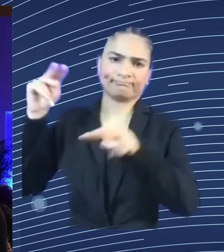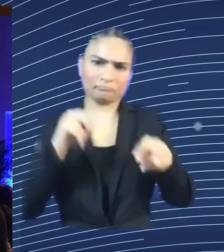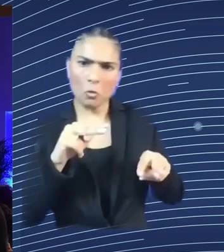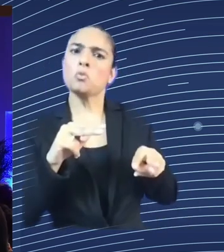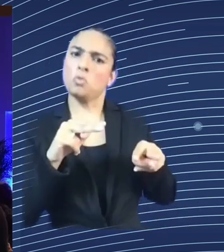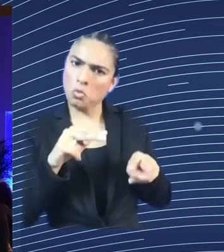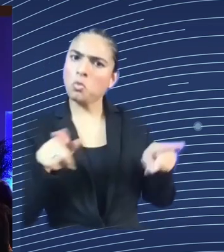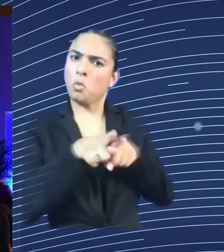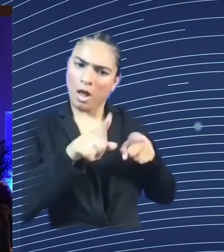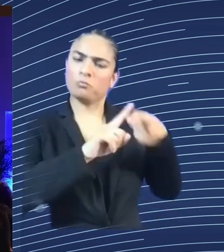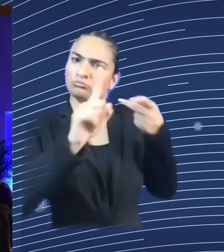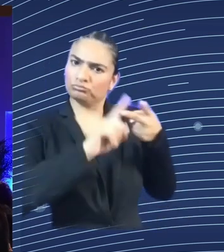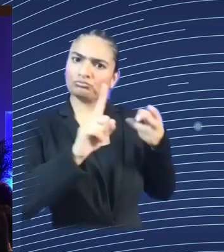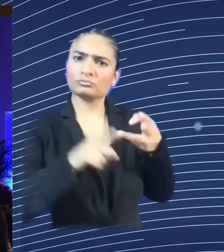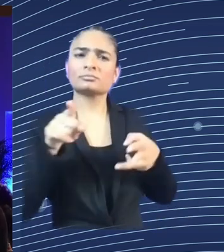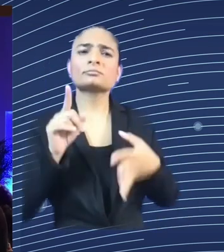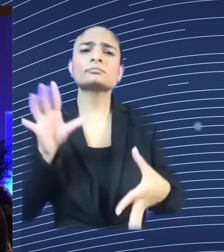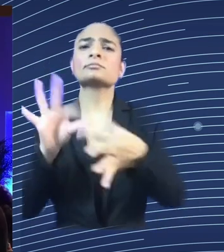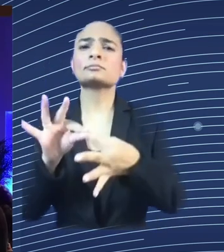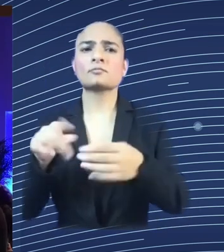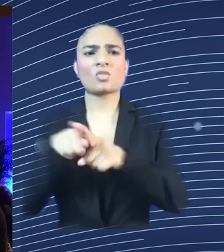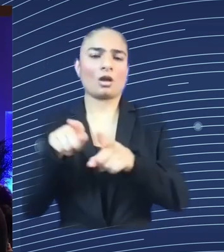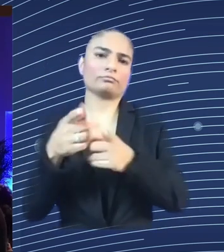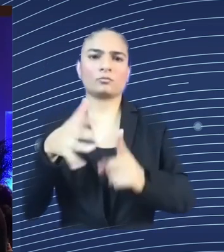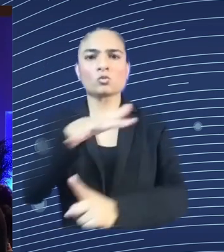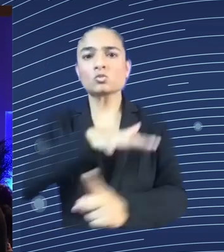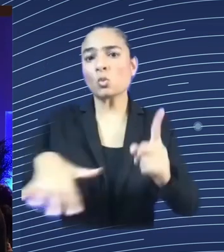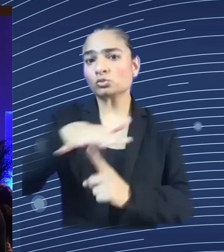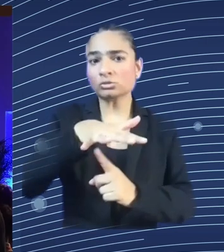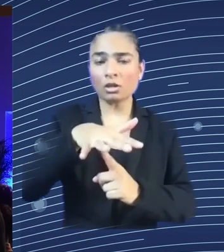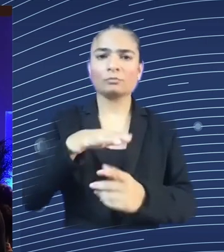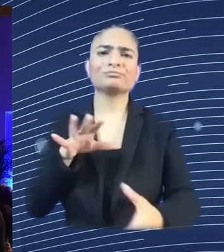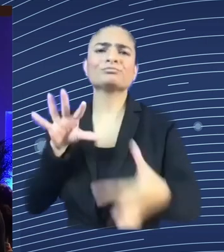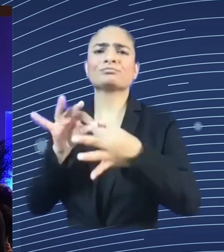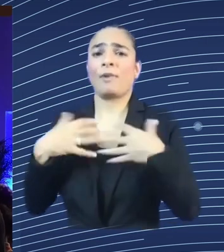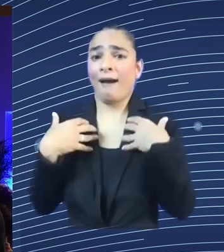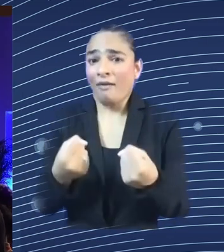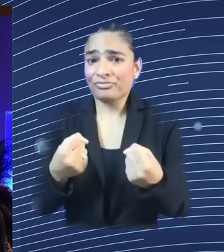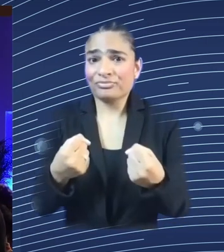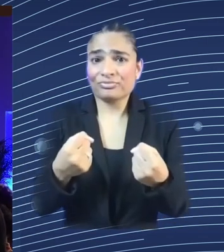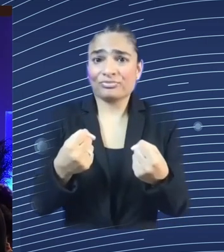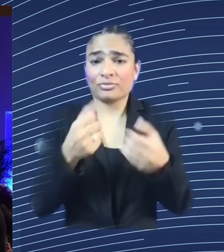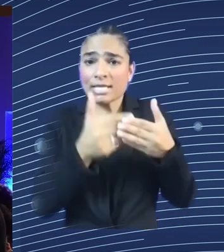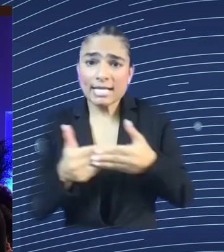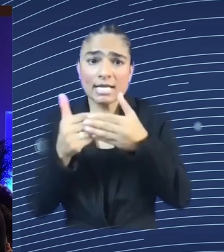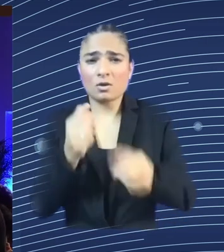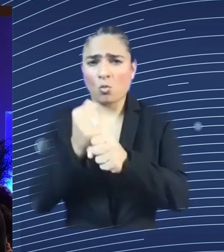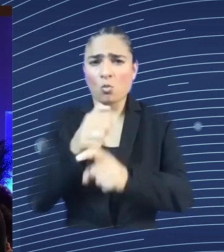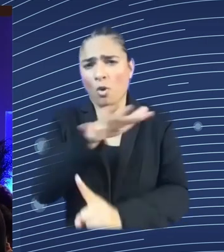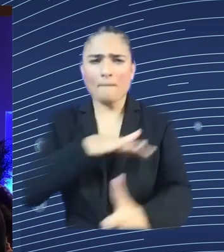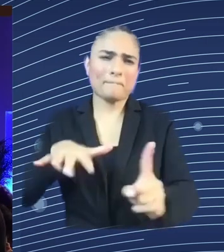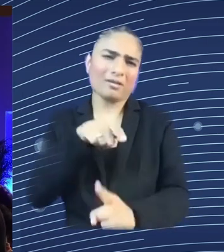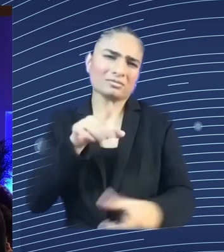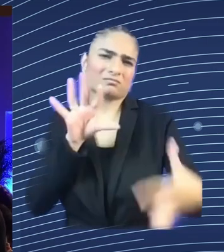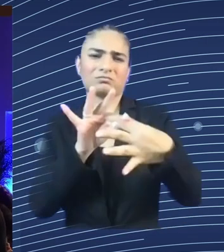indicator of the social criterion, but that could also be an indicator that people in that company are afraid